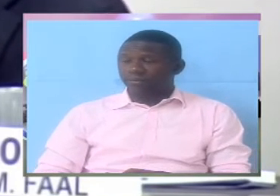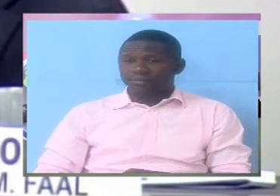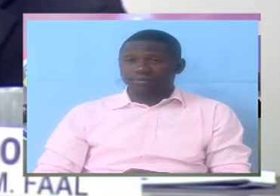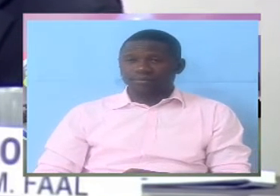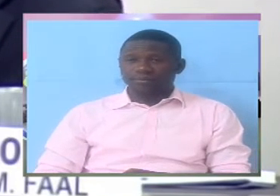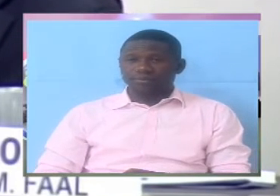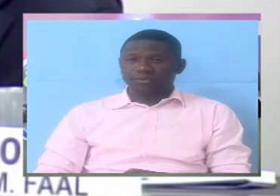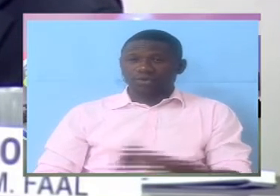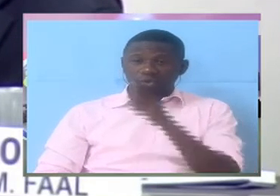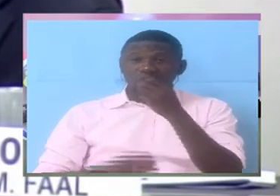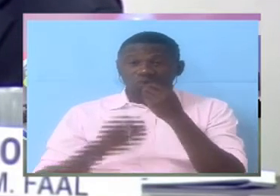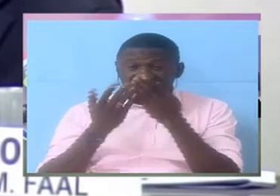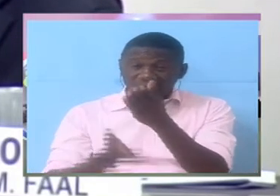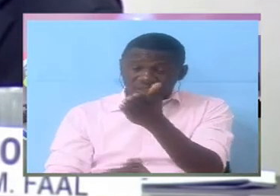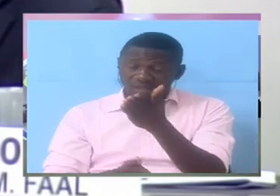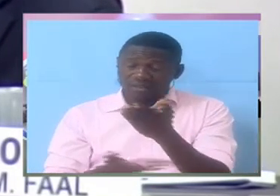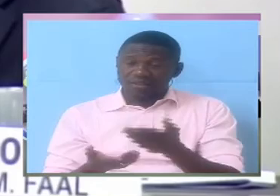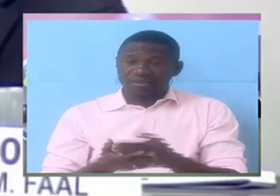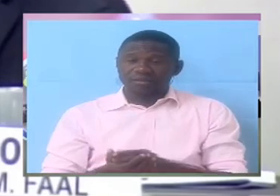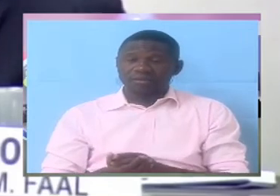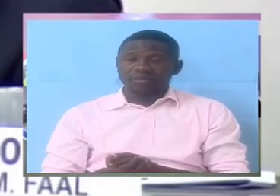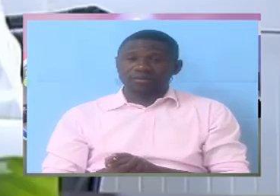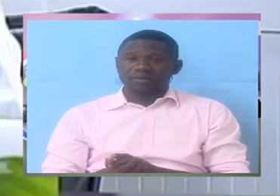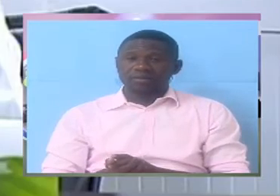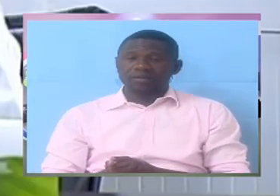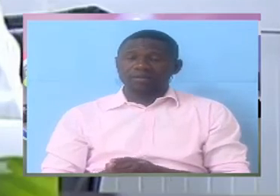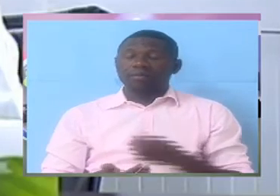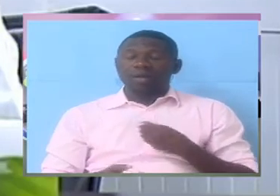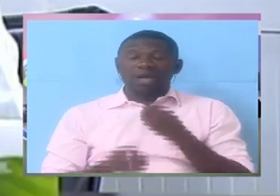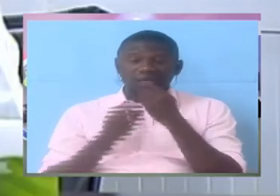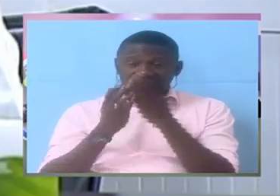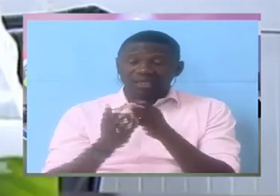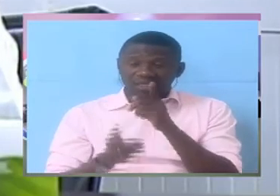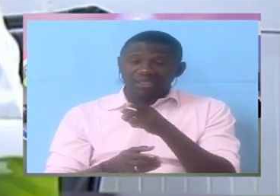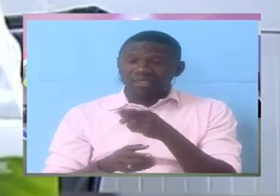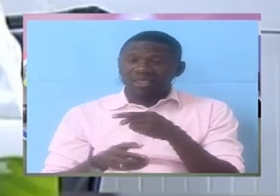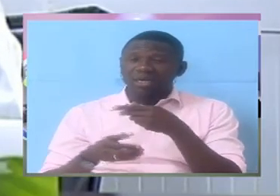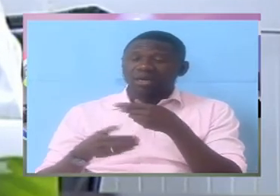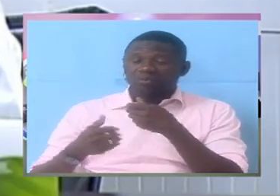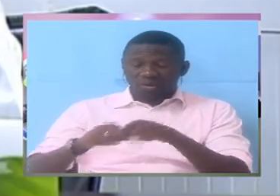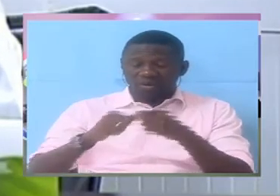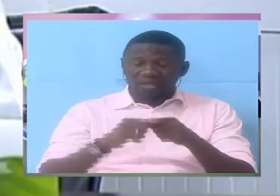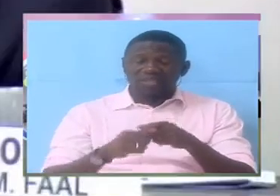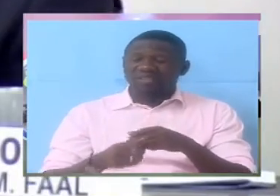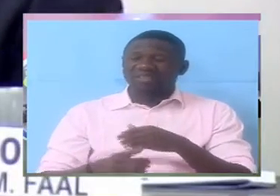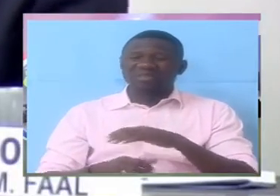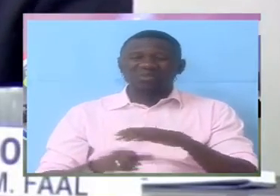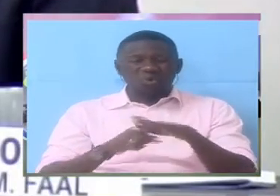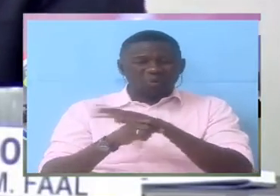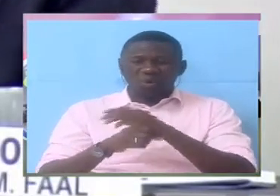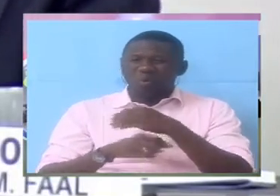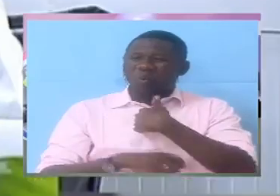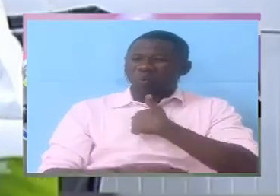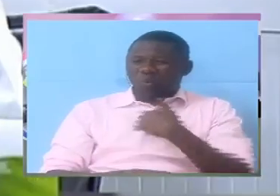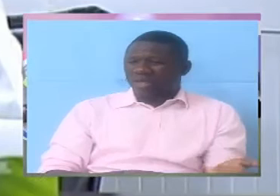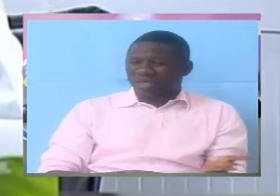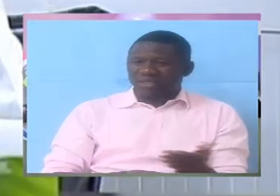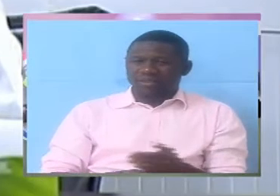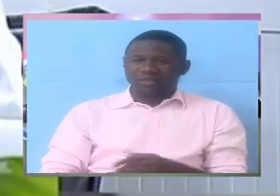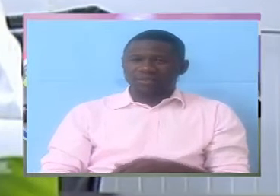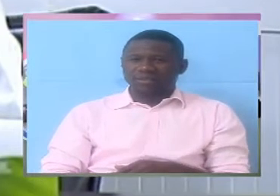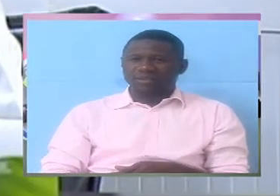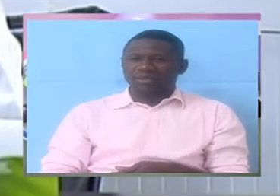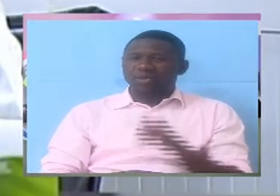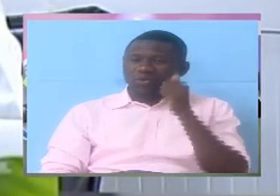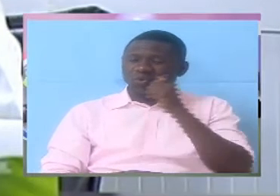You said it. Yeah, I said that practice is completely wickedness. How about electrocuting somebody's